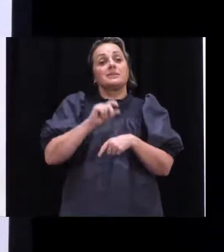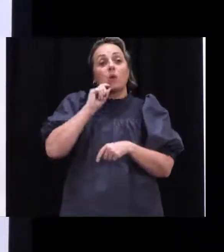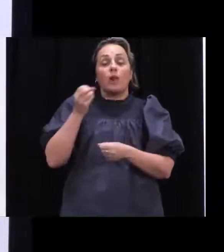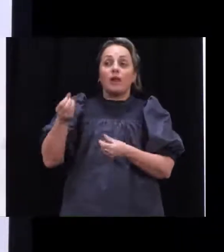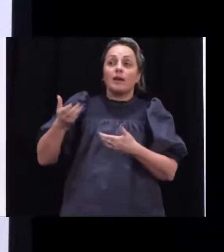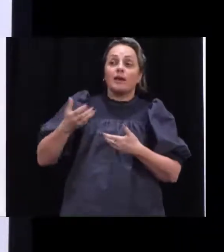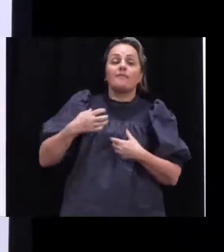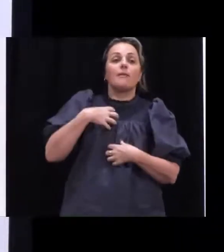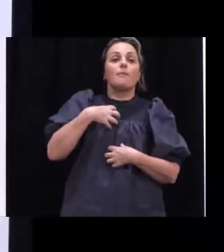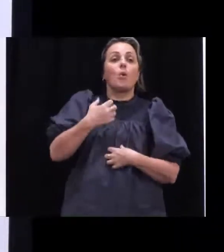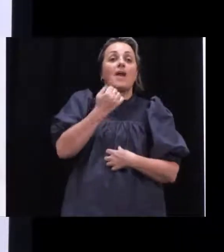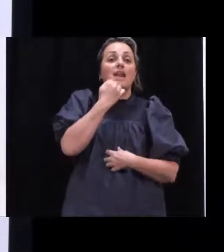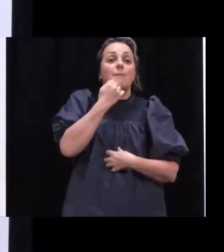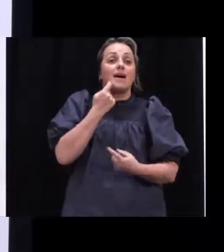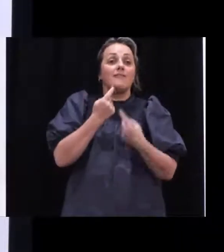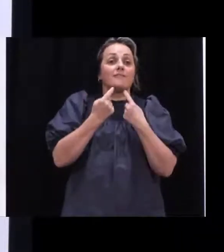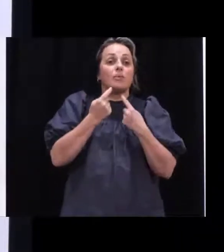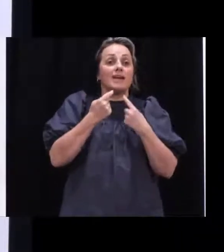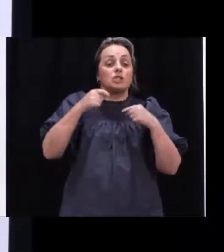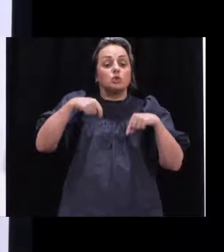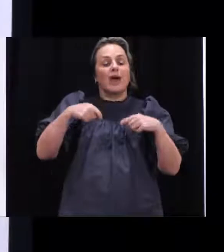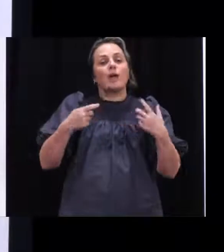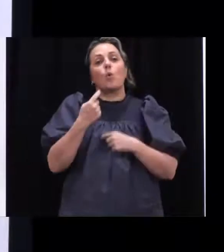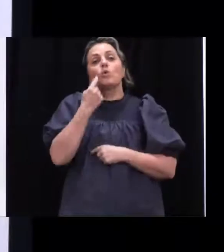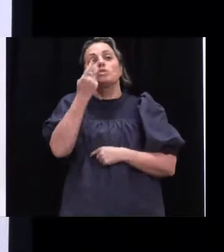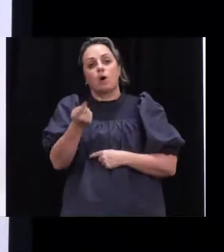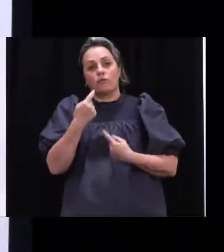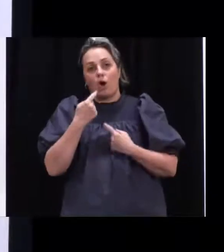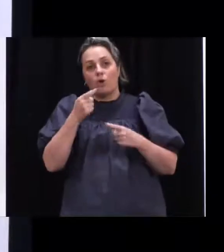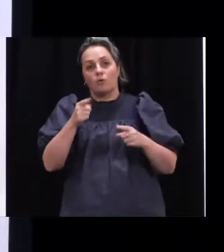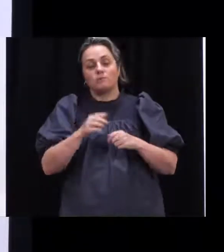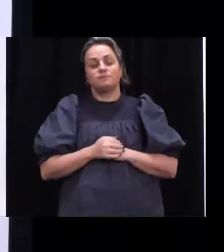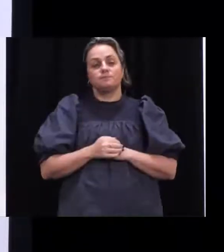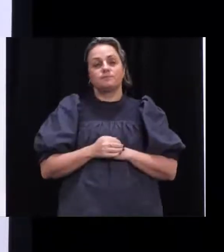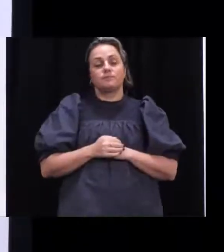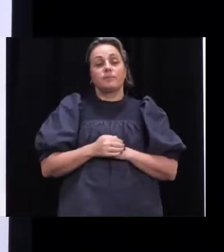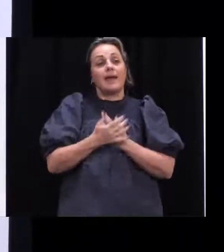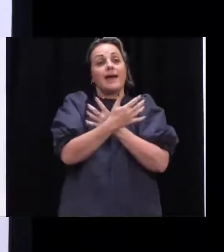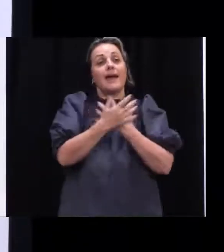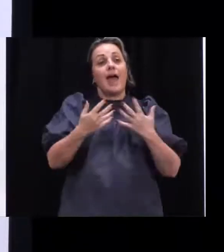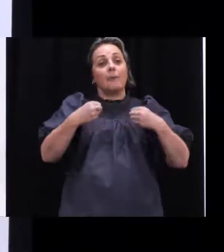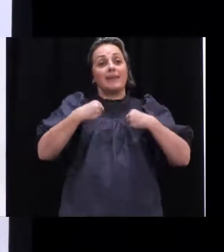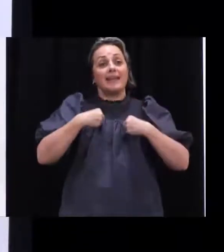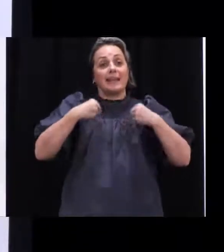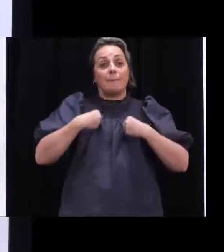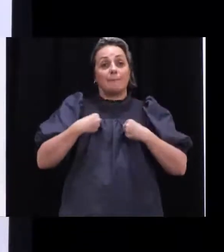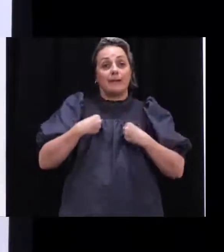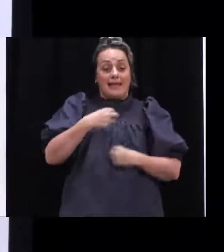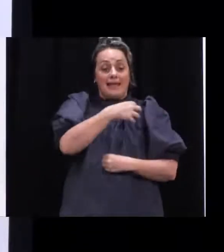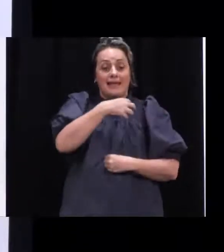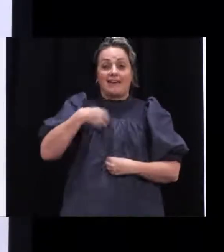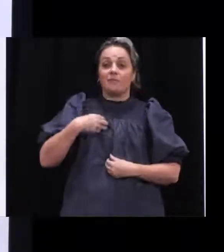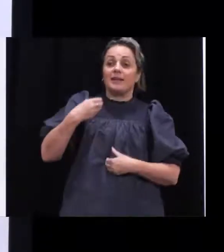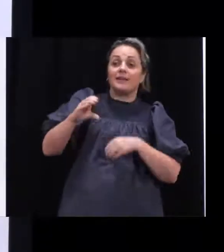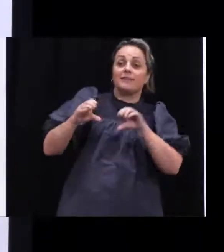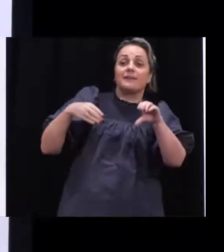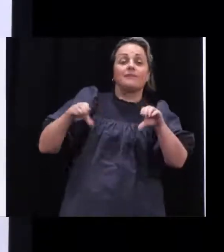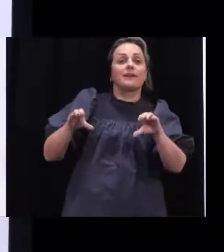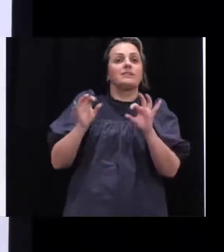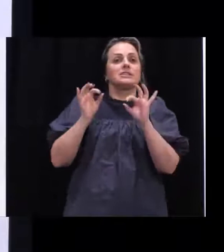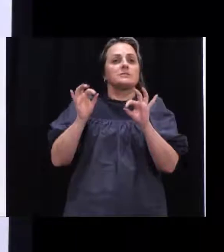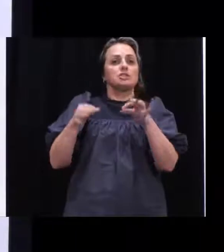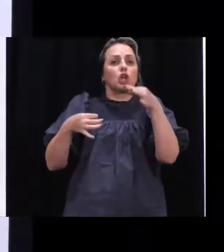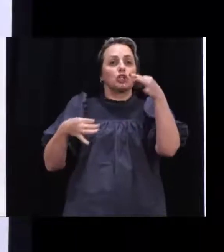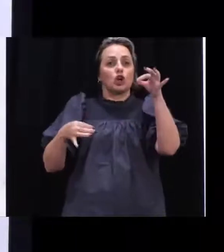numbers later on today or early tomorrow. The number of companies that have been issued with travel documentation to move across